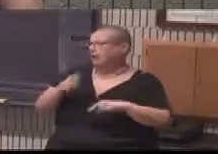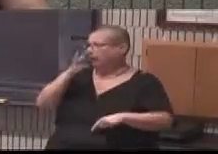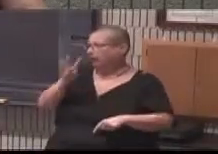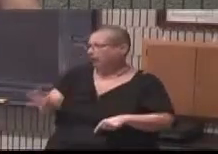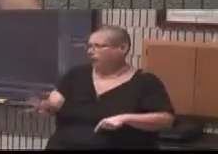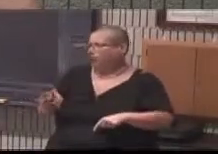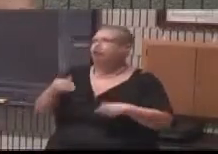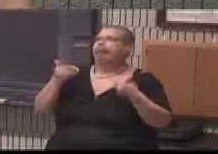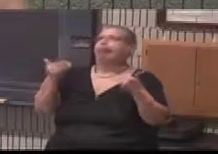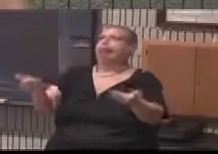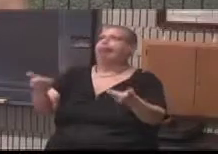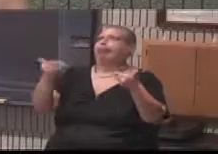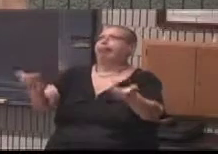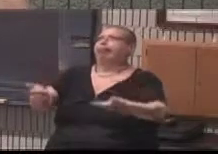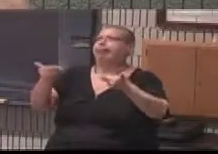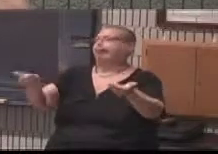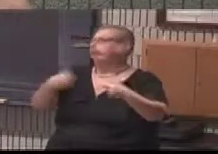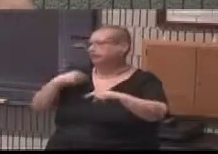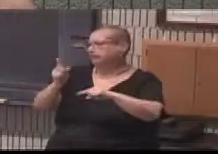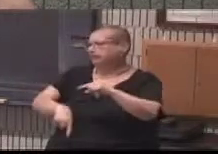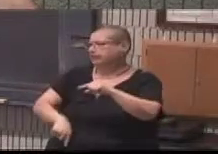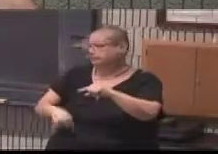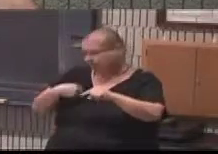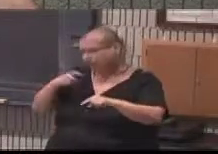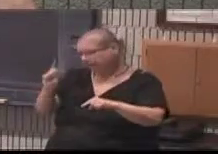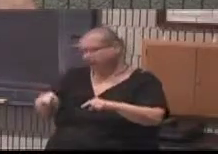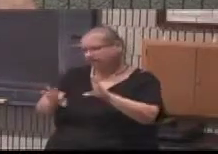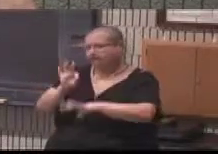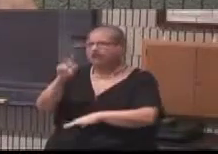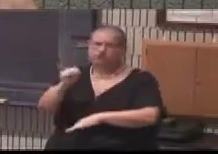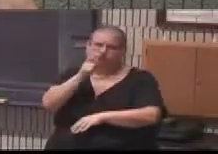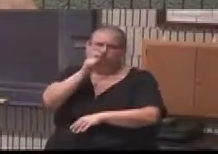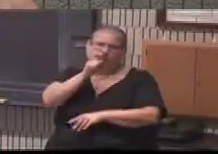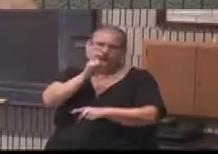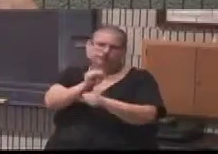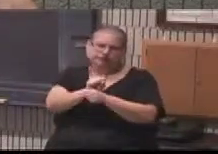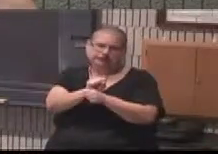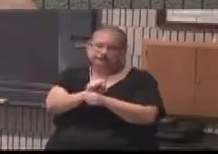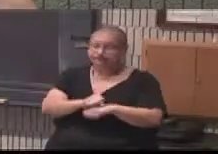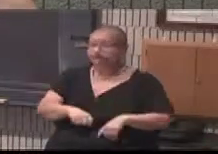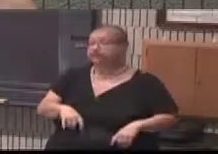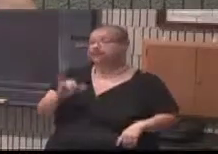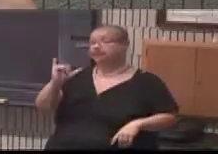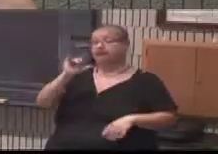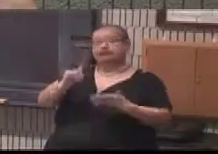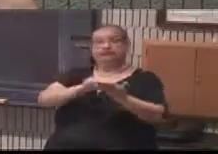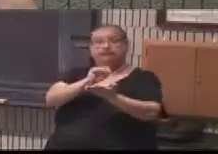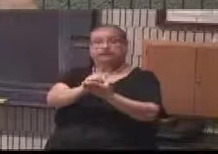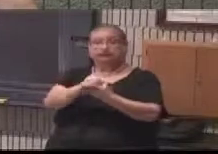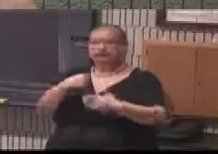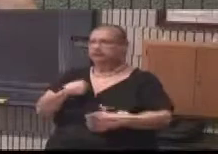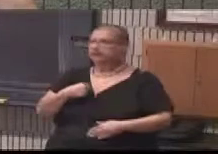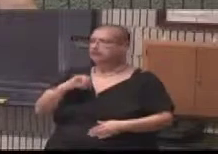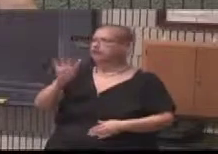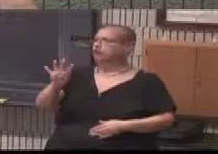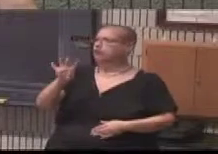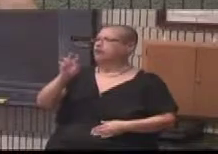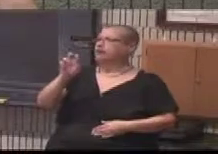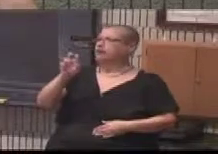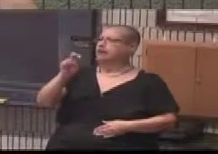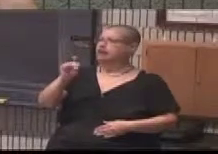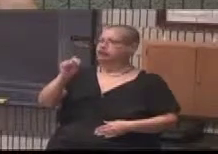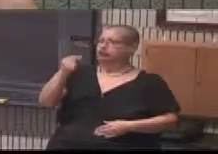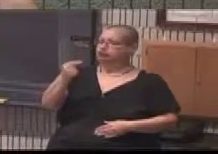longer and just keep going through test after test. By that point, I had had 4 EMG and nerve